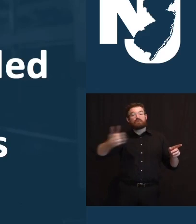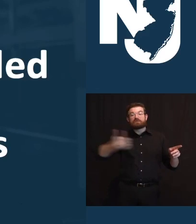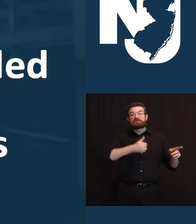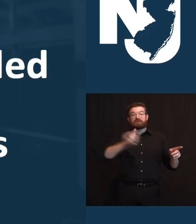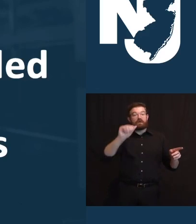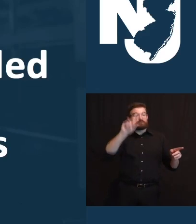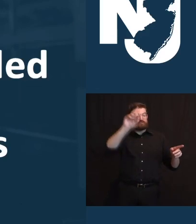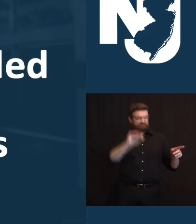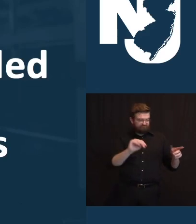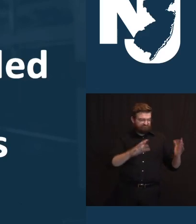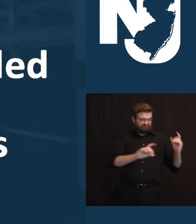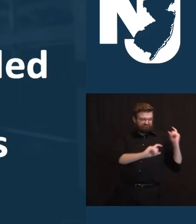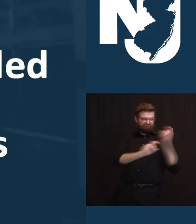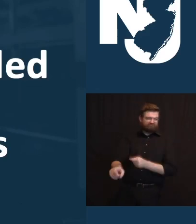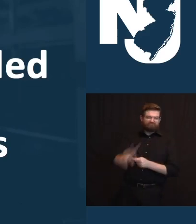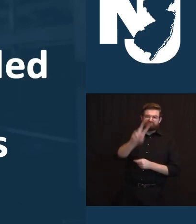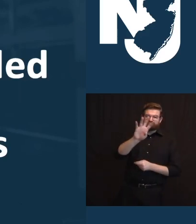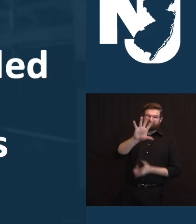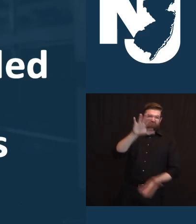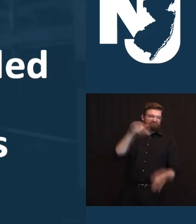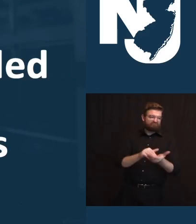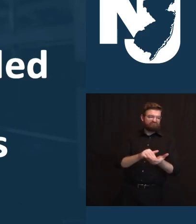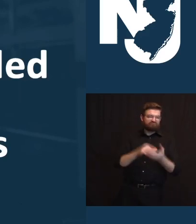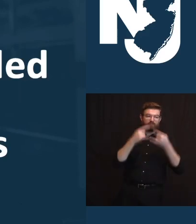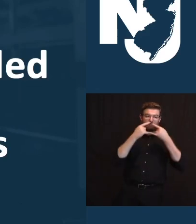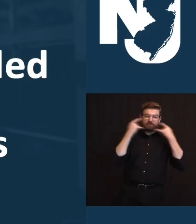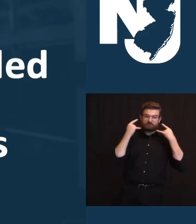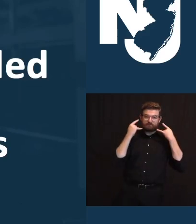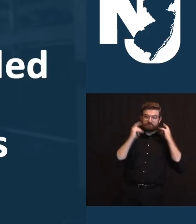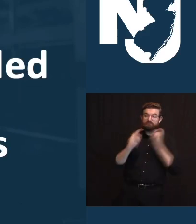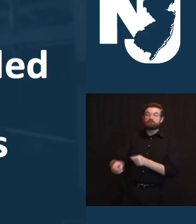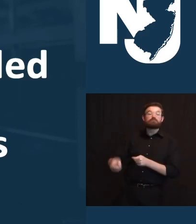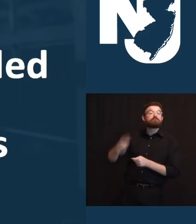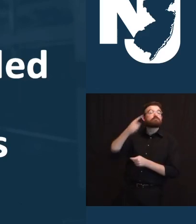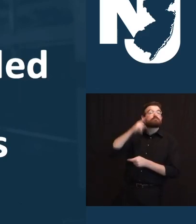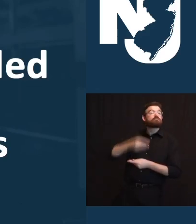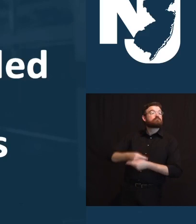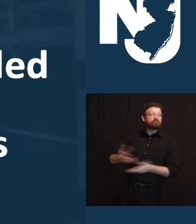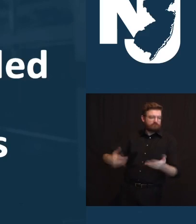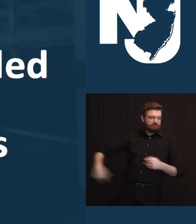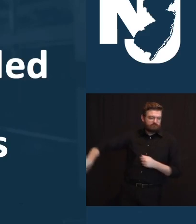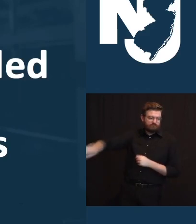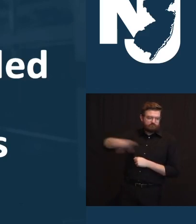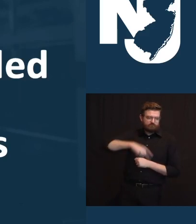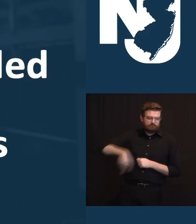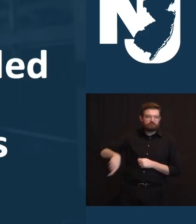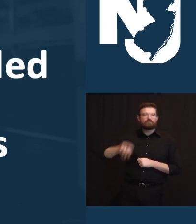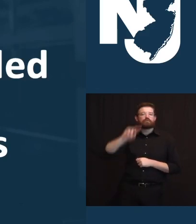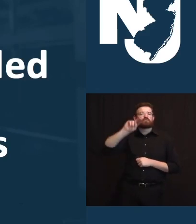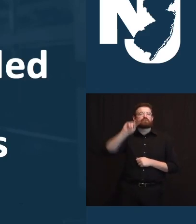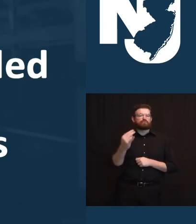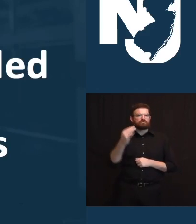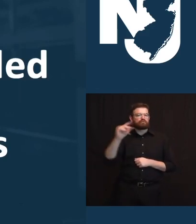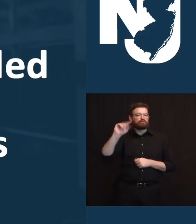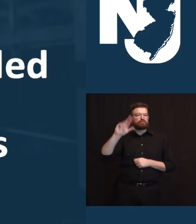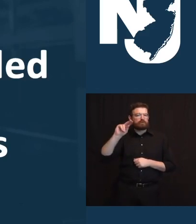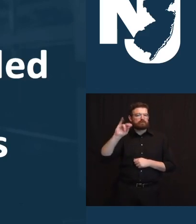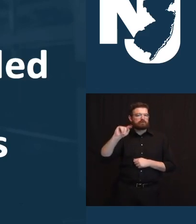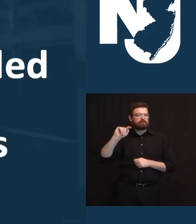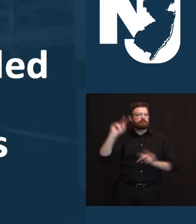245,000 masks to NJ Transit, which will be distributed to commuters along the entire NJ Transit system who need